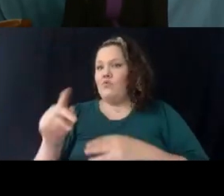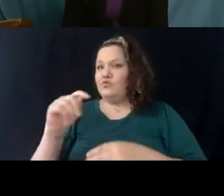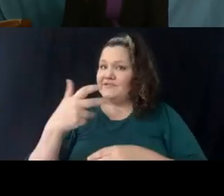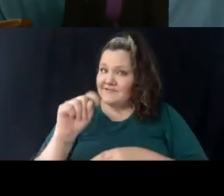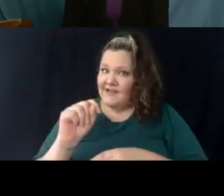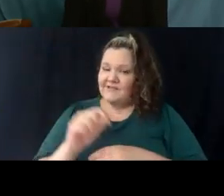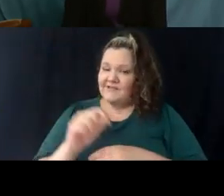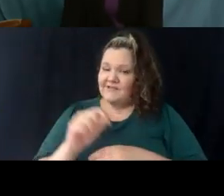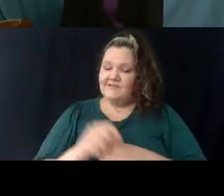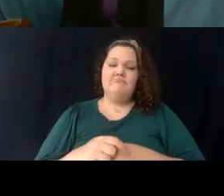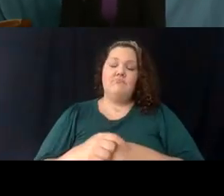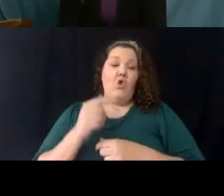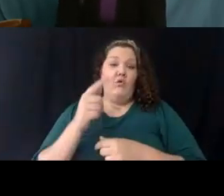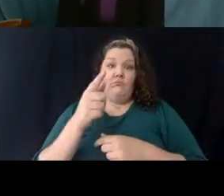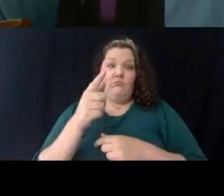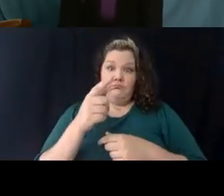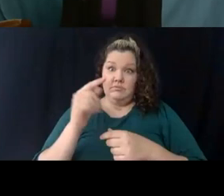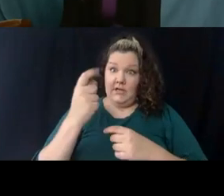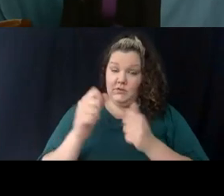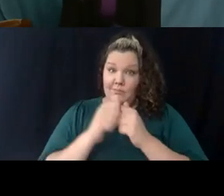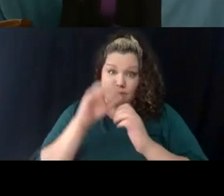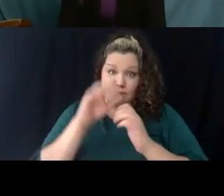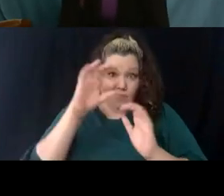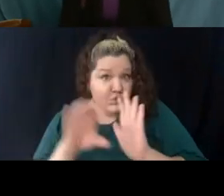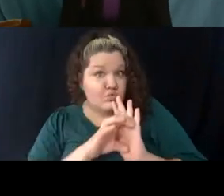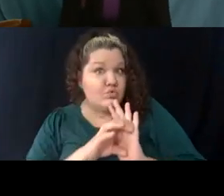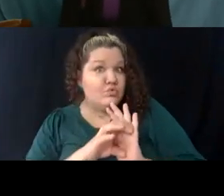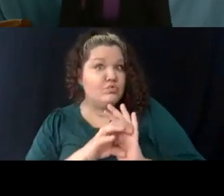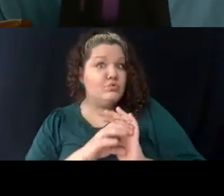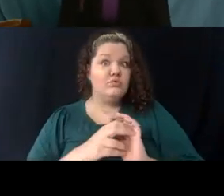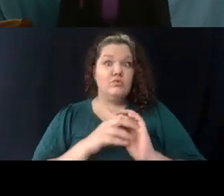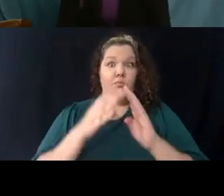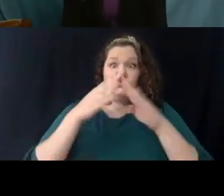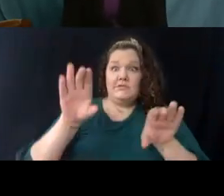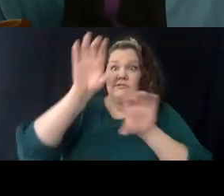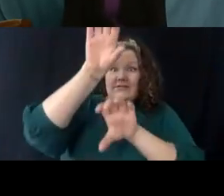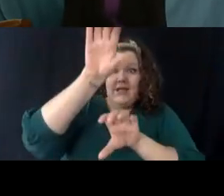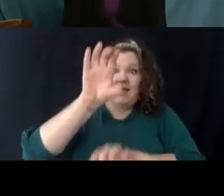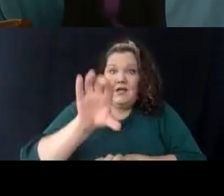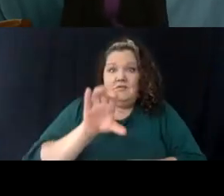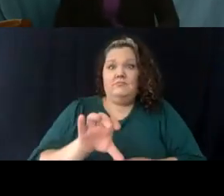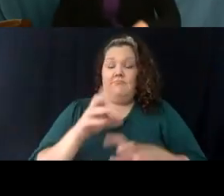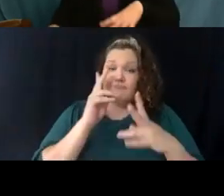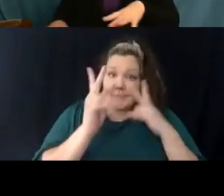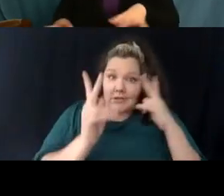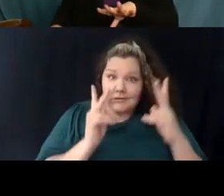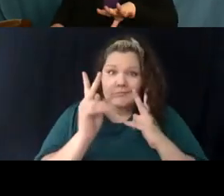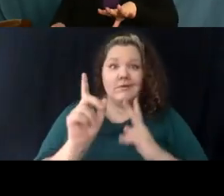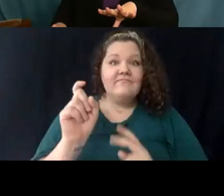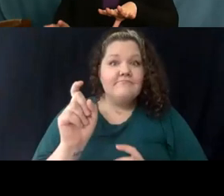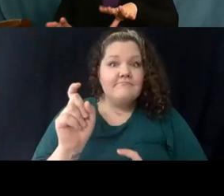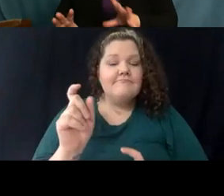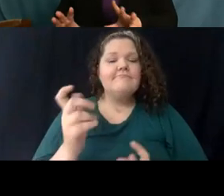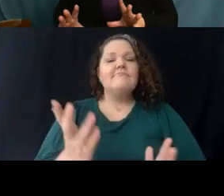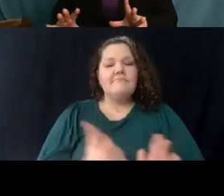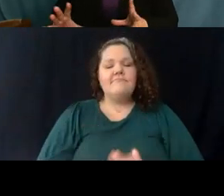Text organization is very similar to what I was talking about before. It's the structure of the text on your website. Do you have pictures and visuals